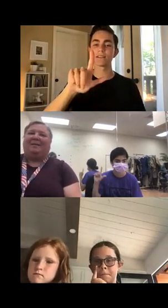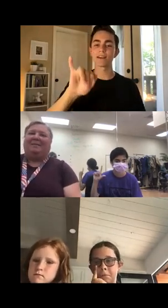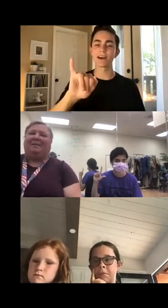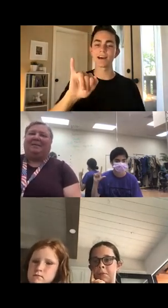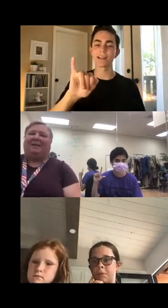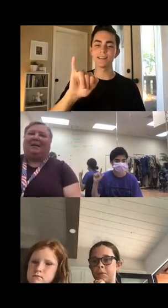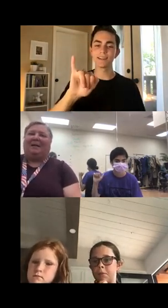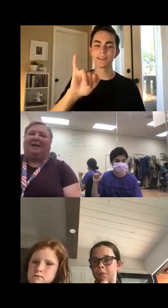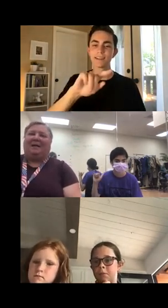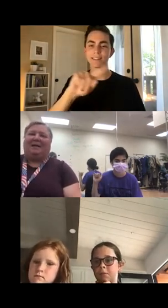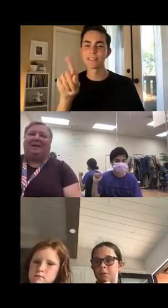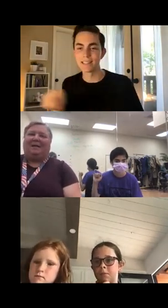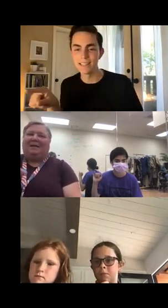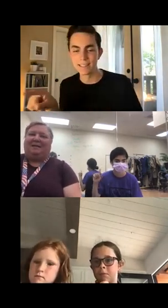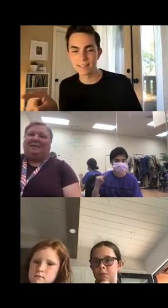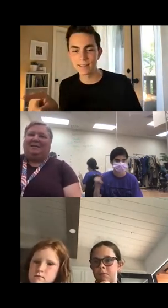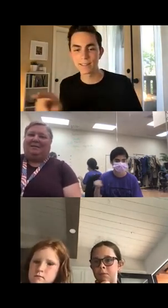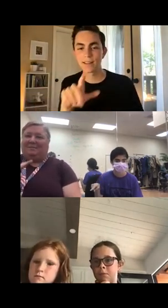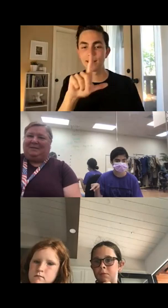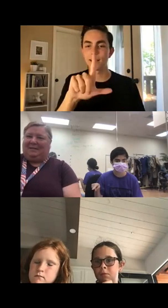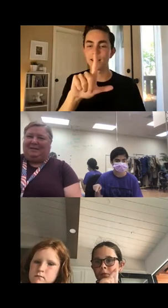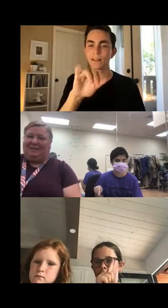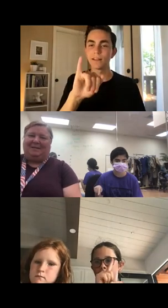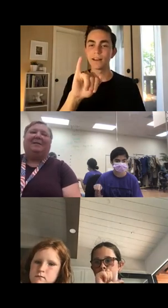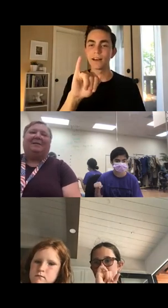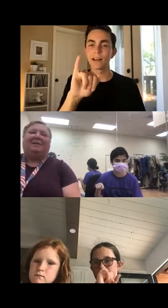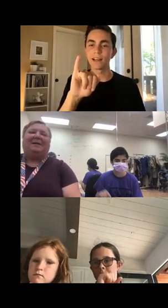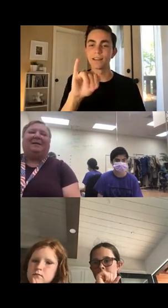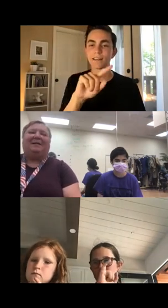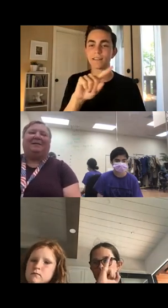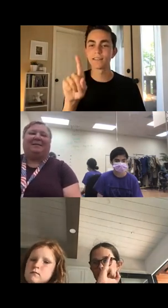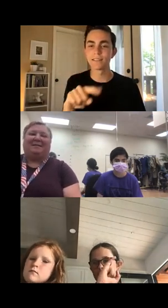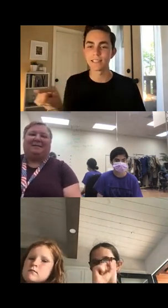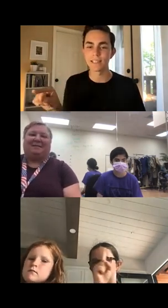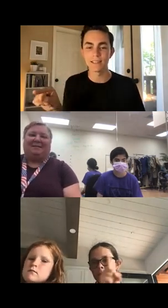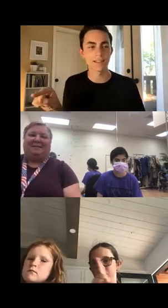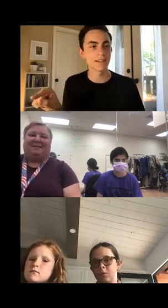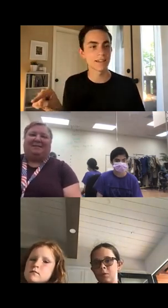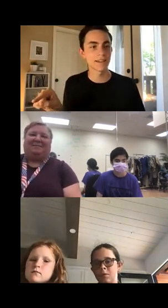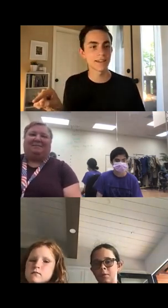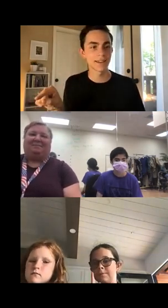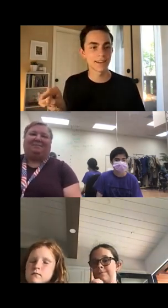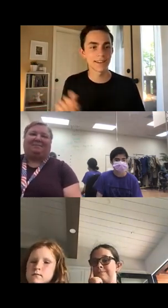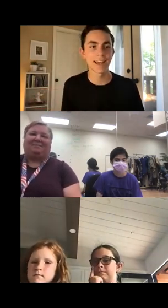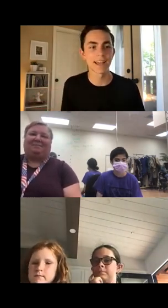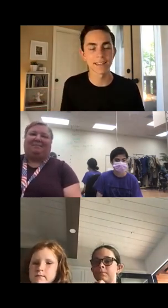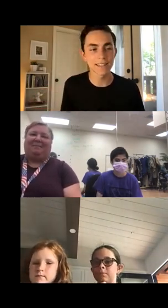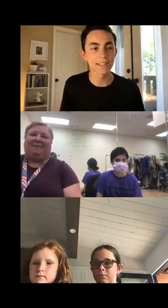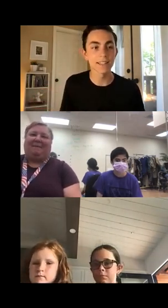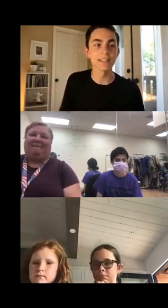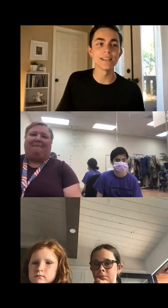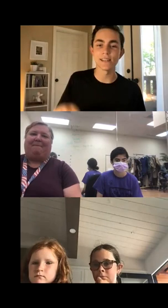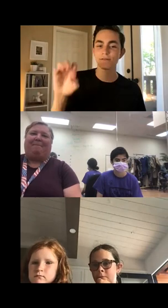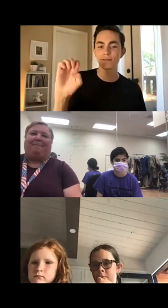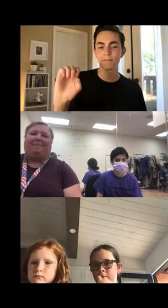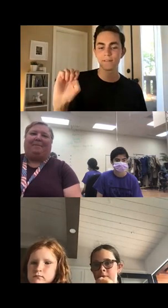L, I, Z, L, I, Z. And